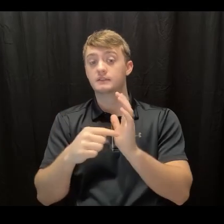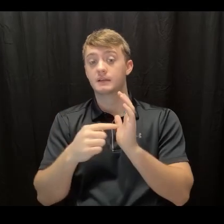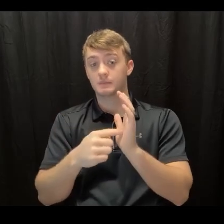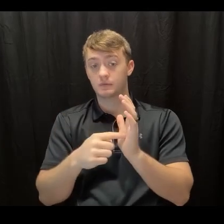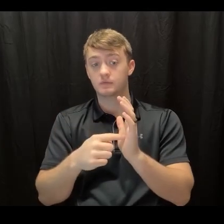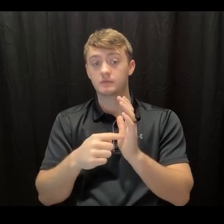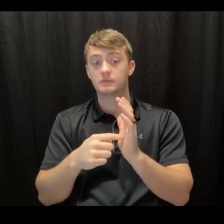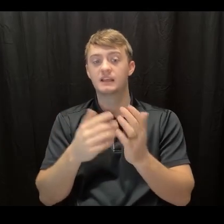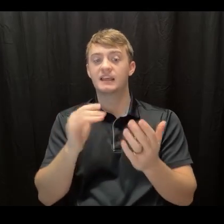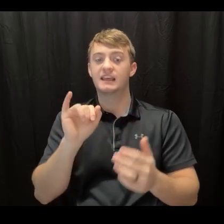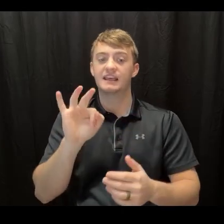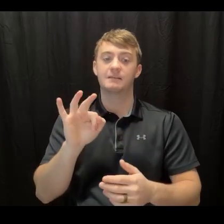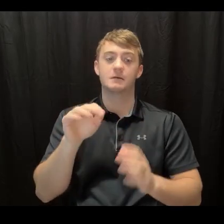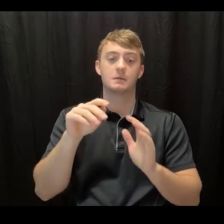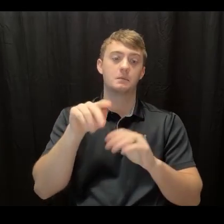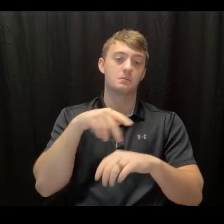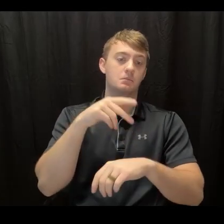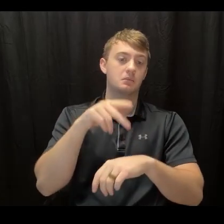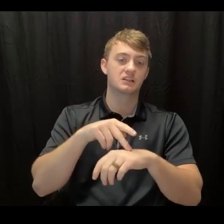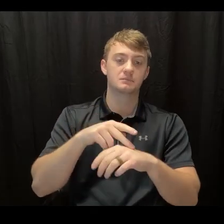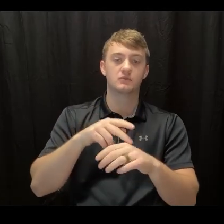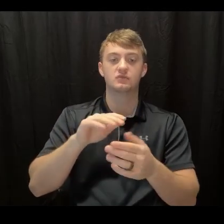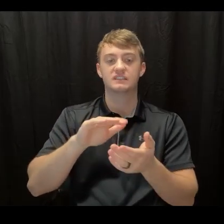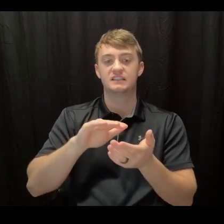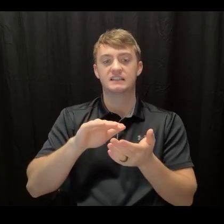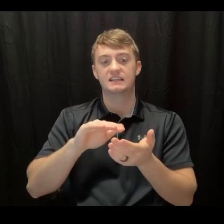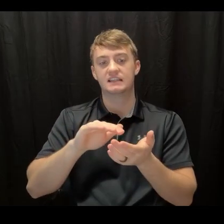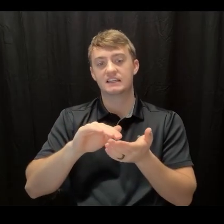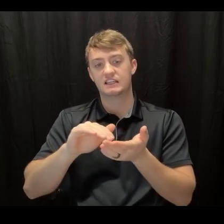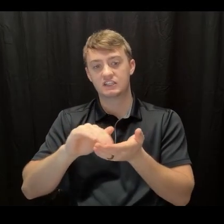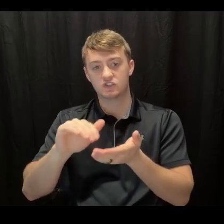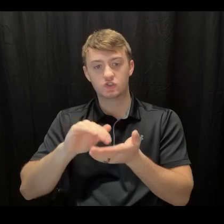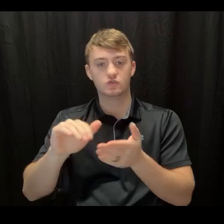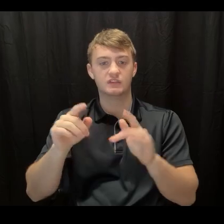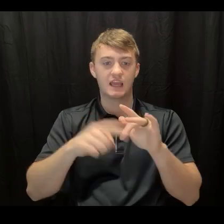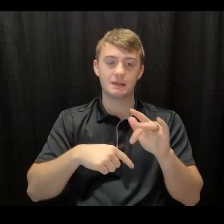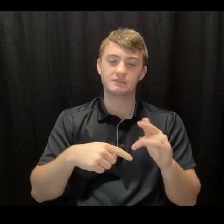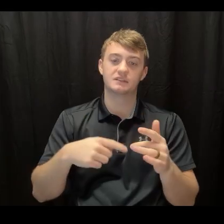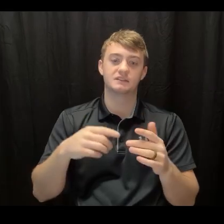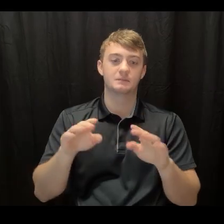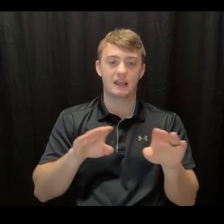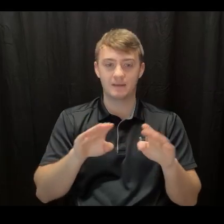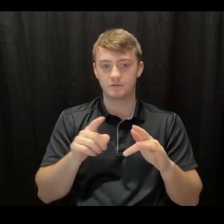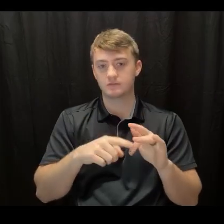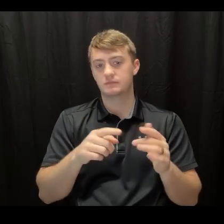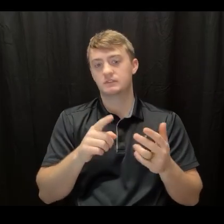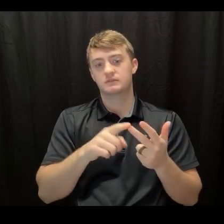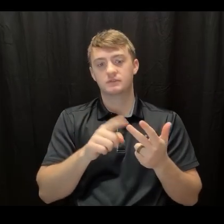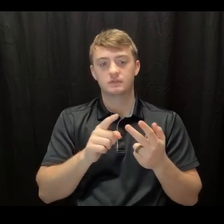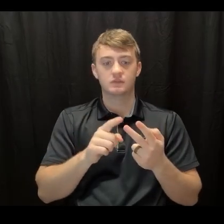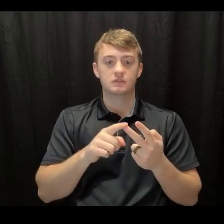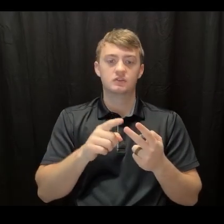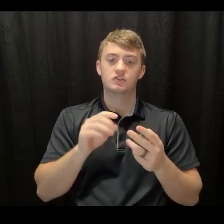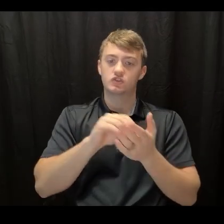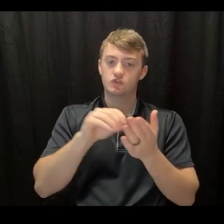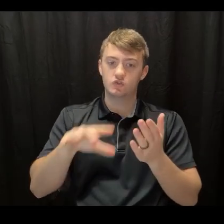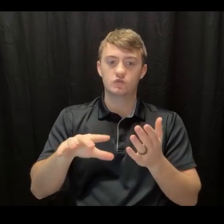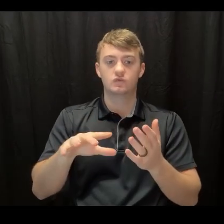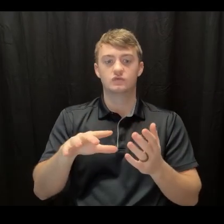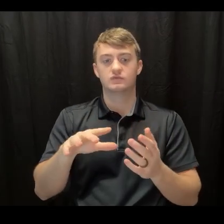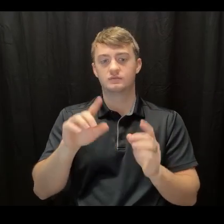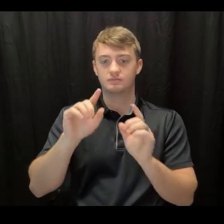examples might be if a principal excused absences due to behaviors, or students sent home because they're having a bad day, or students not